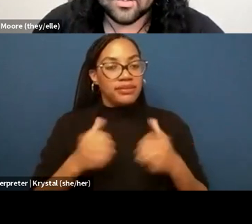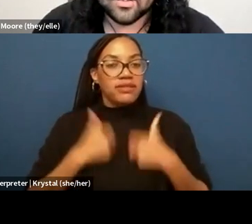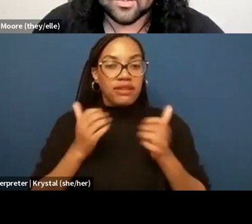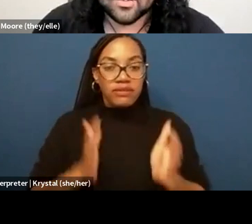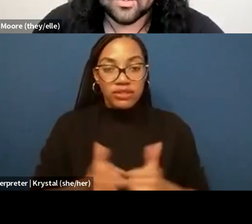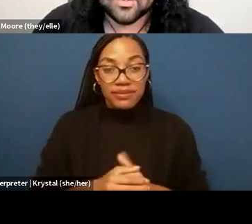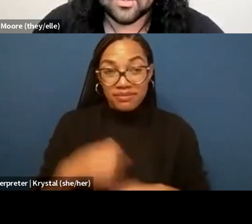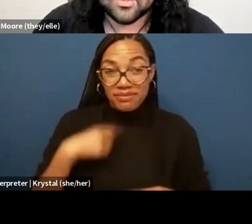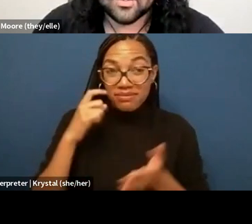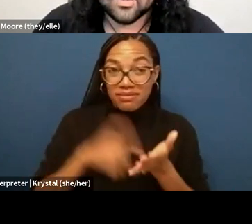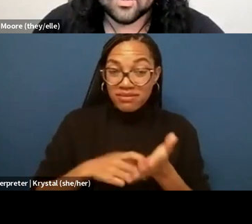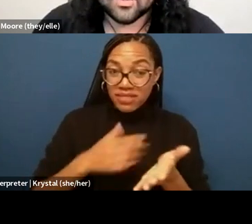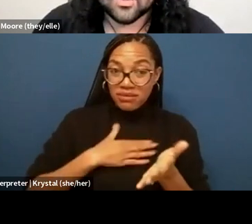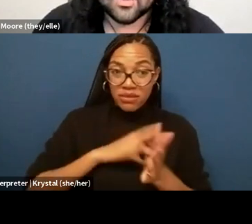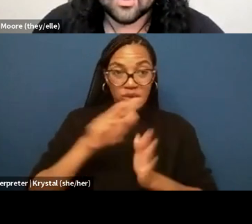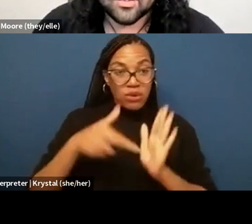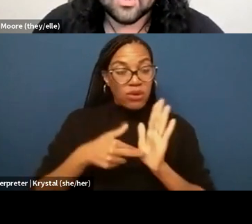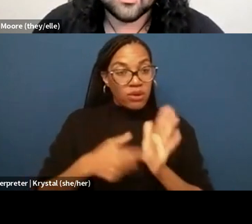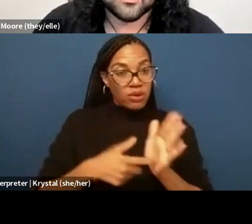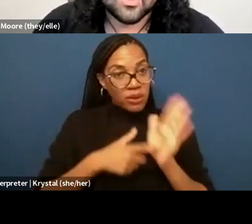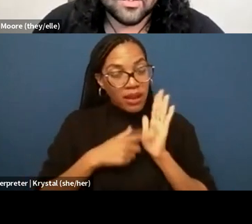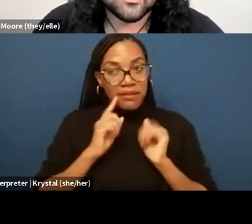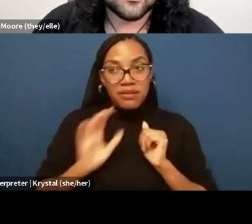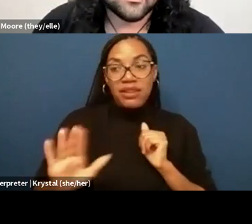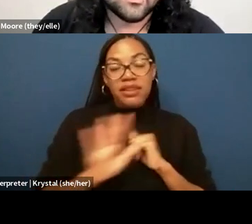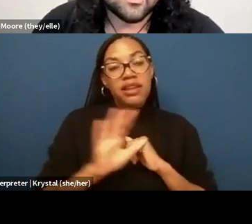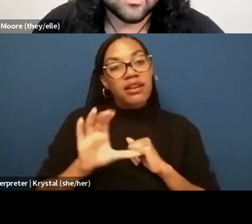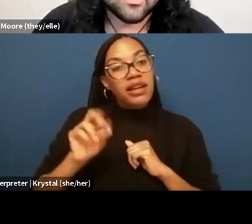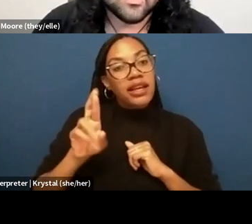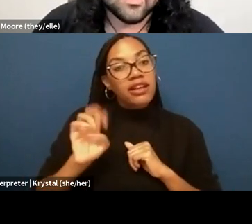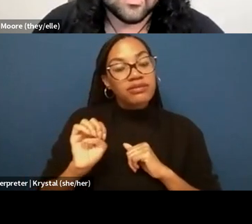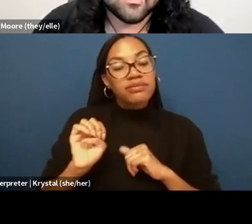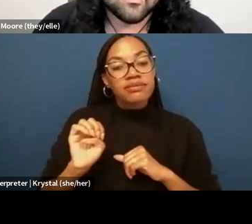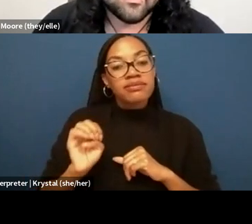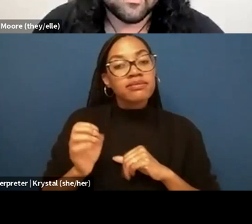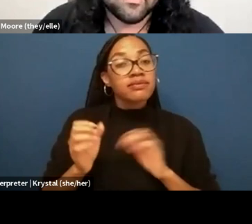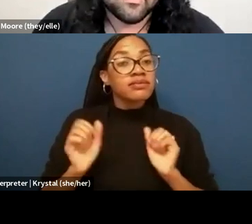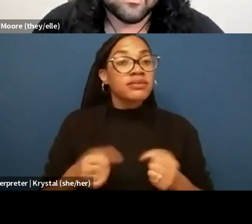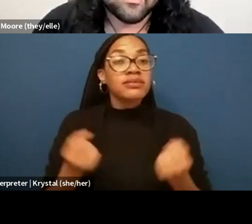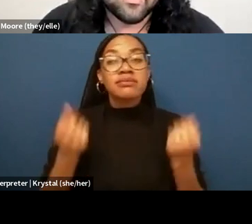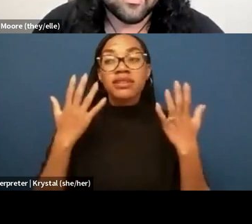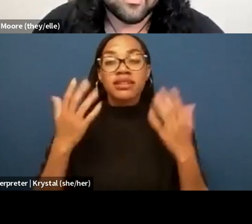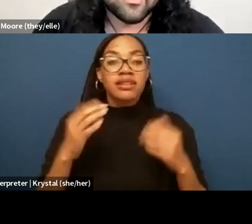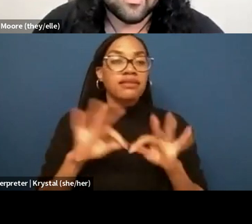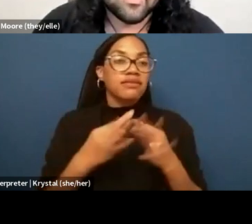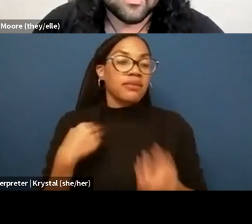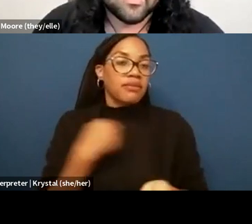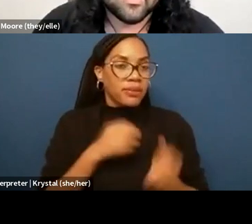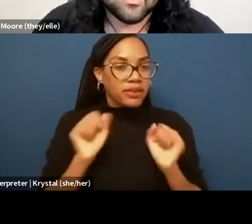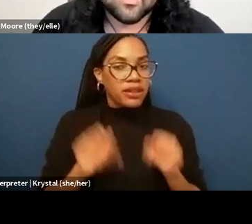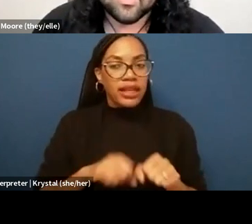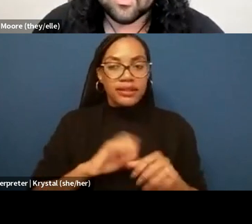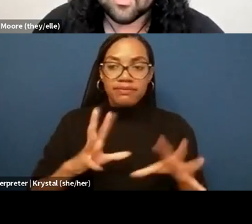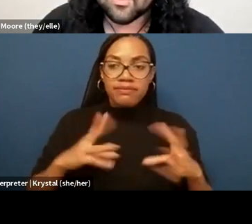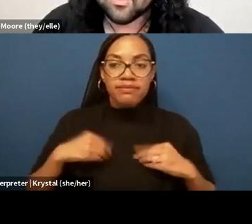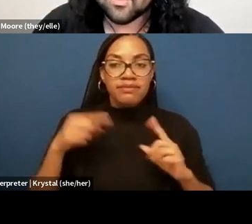play in their care. And there can be roles that many family members play, which actually